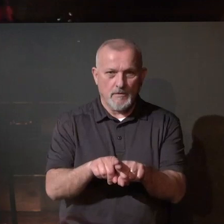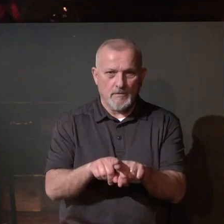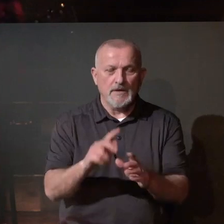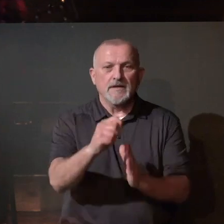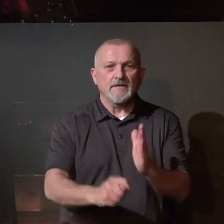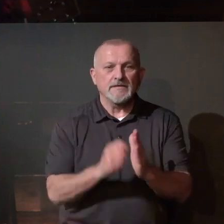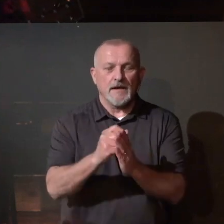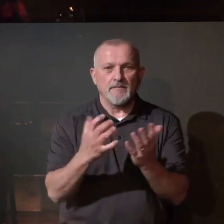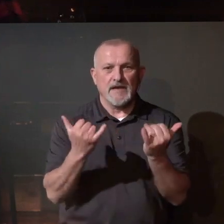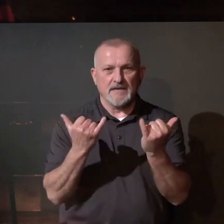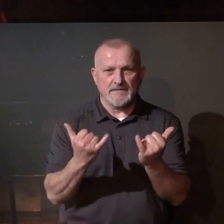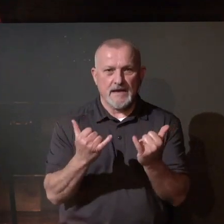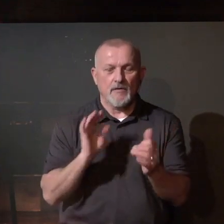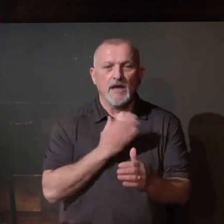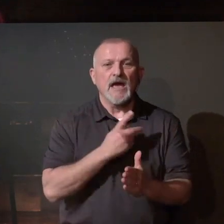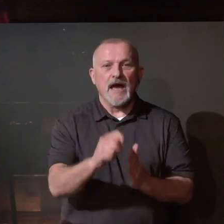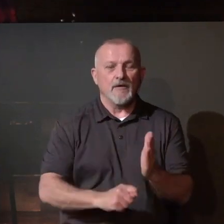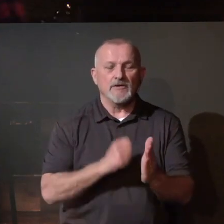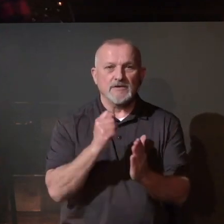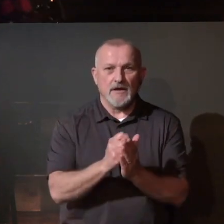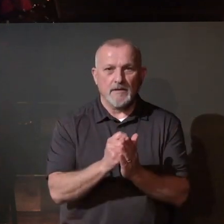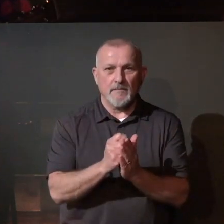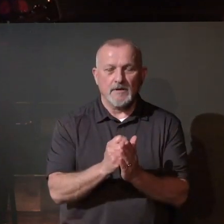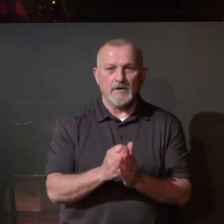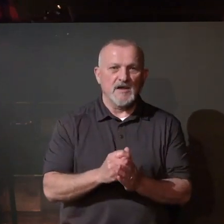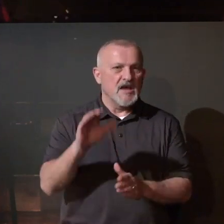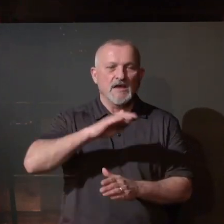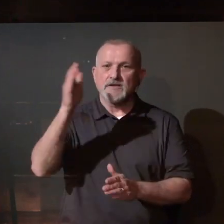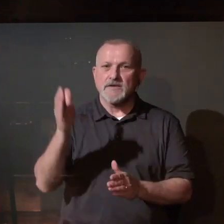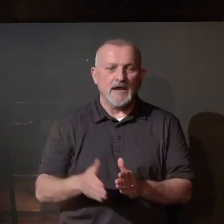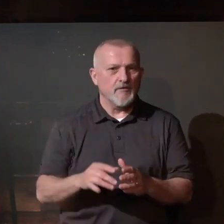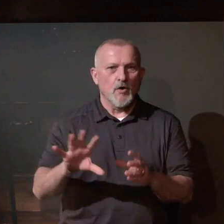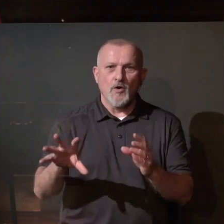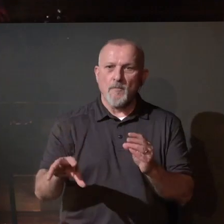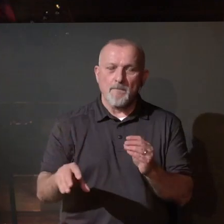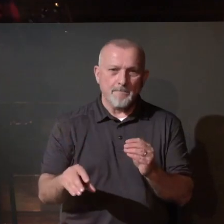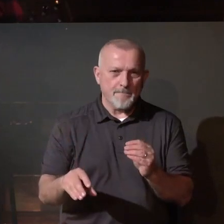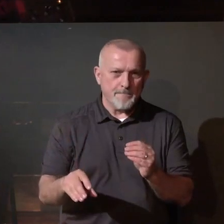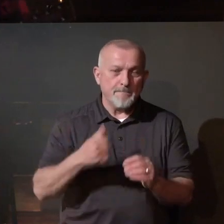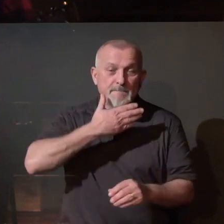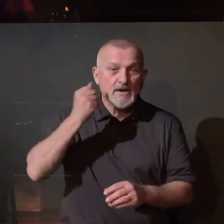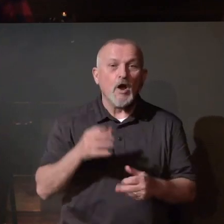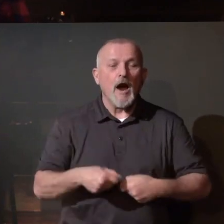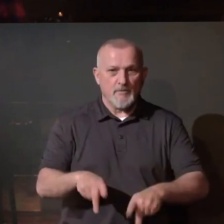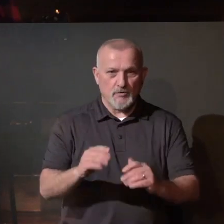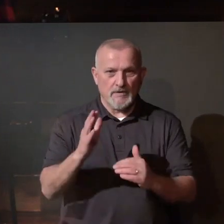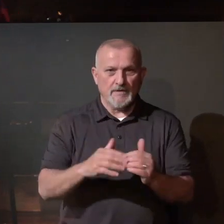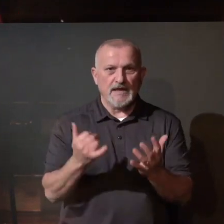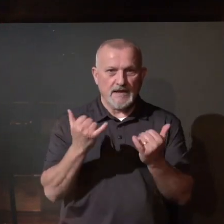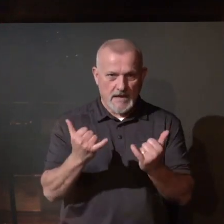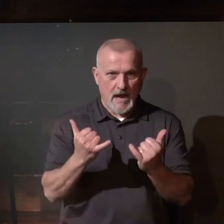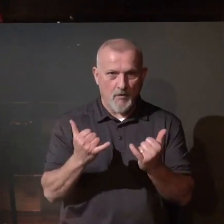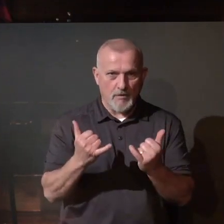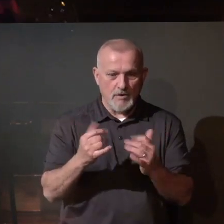The time is now. And in our time, there's never been a more opportunistic time than right now to pour